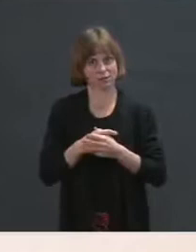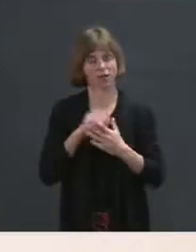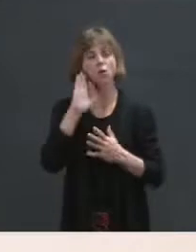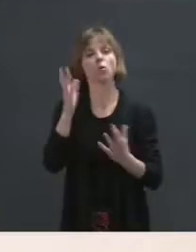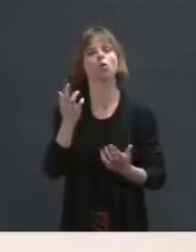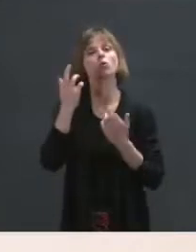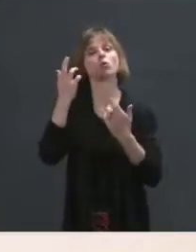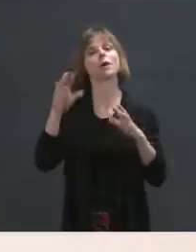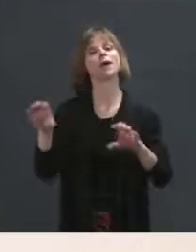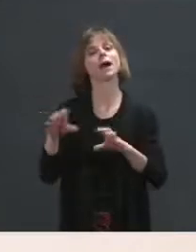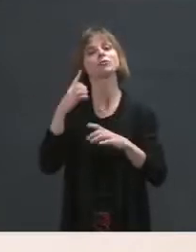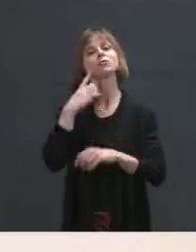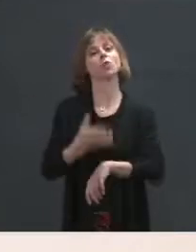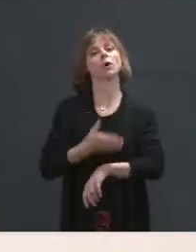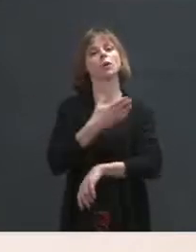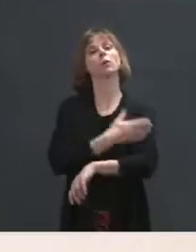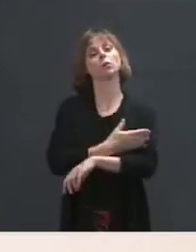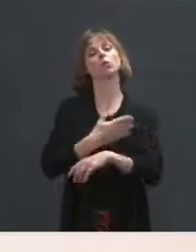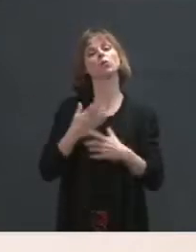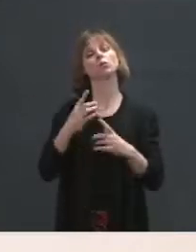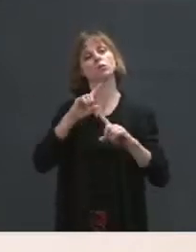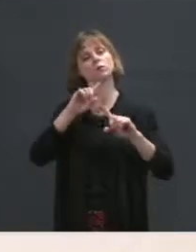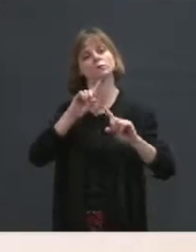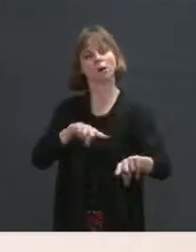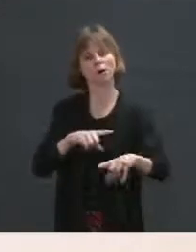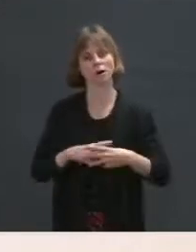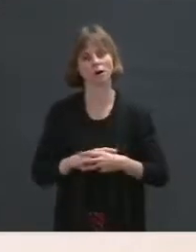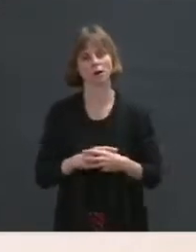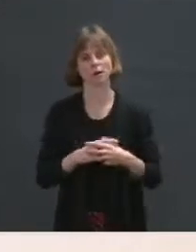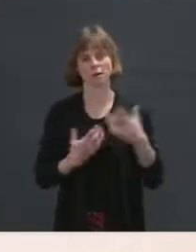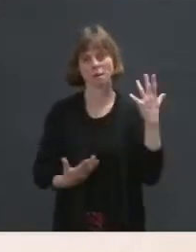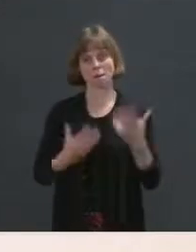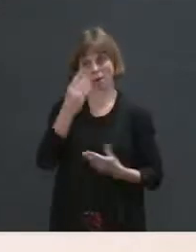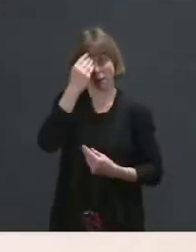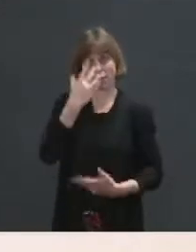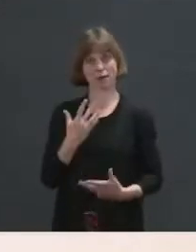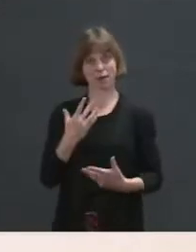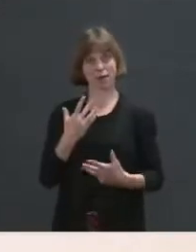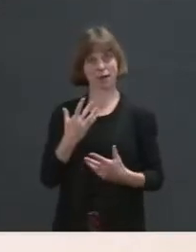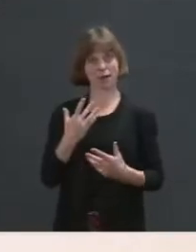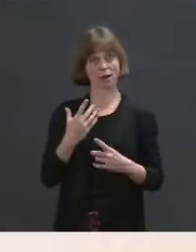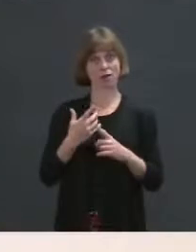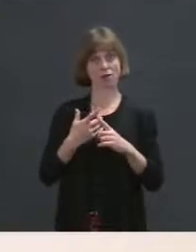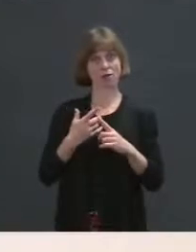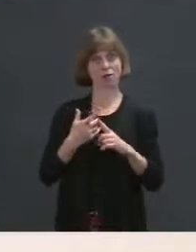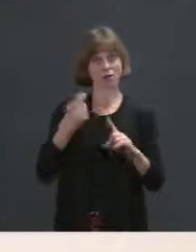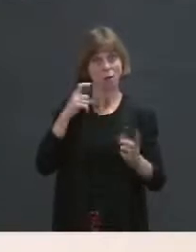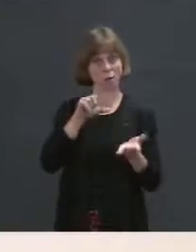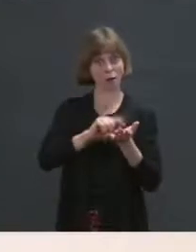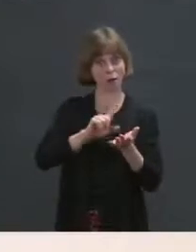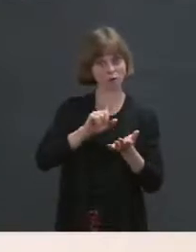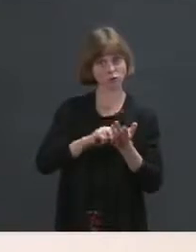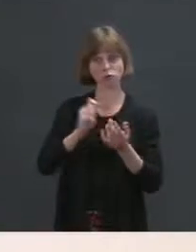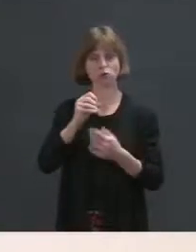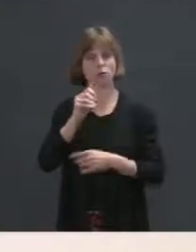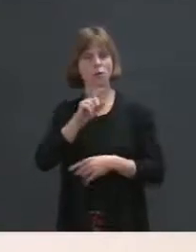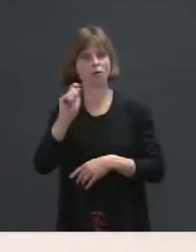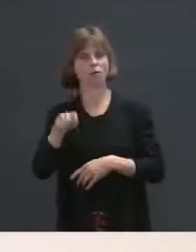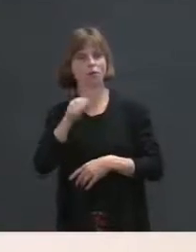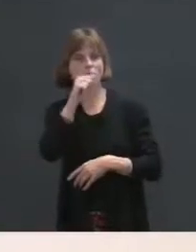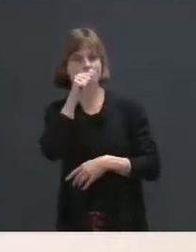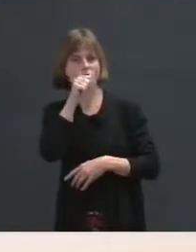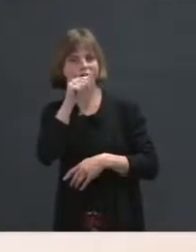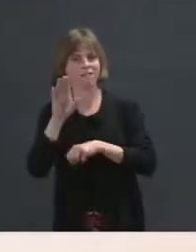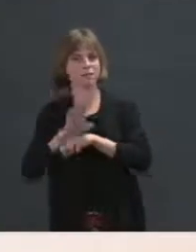improve resiliency. In some instances, that action might be the data that government can publish, and so the private sector can plan